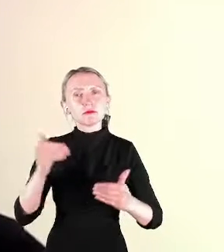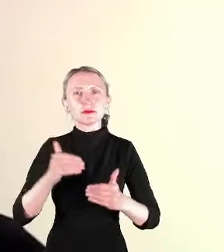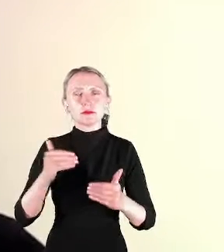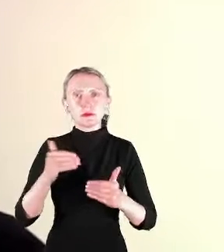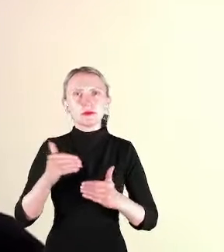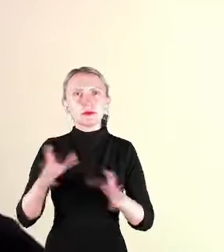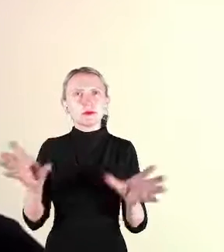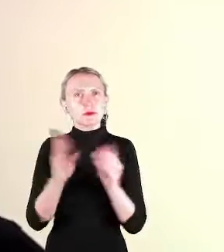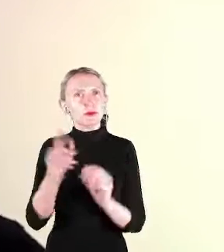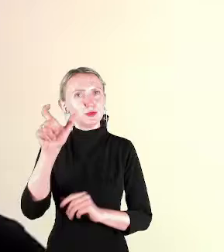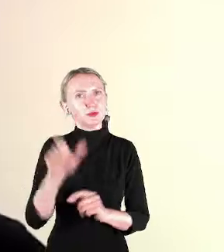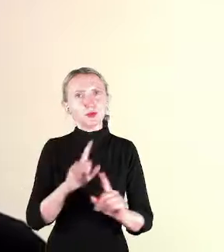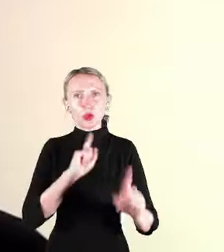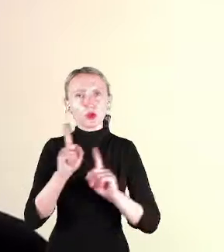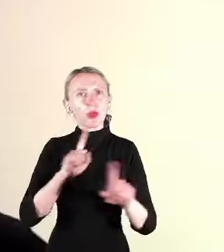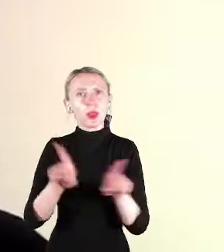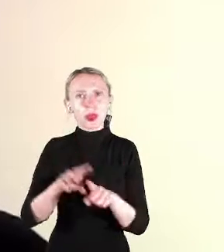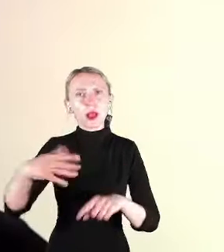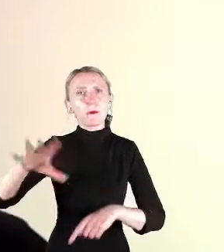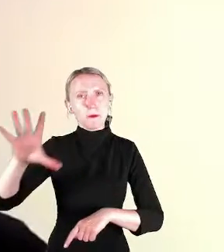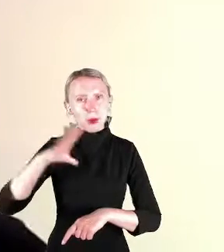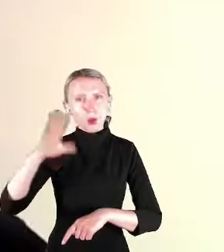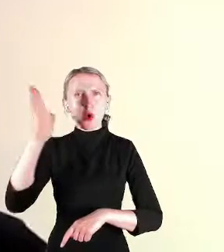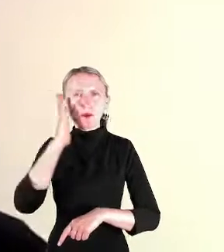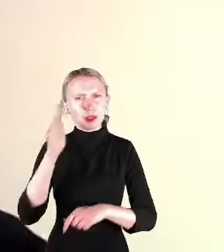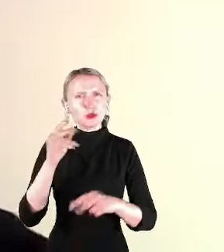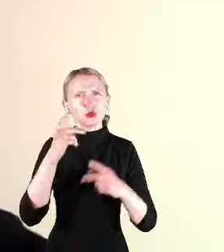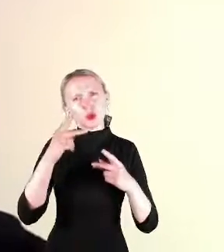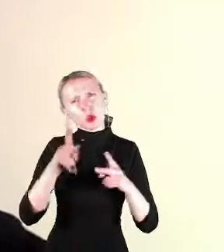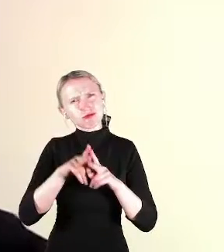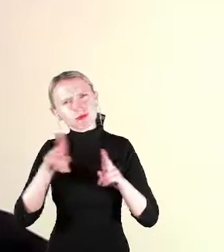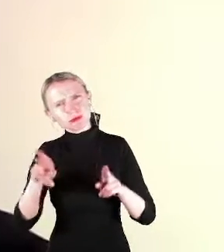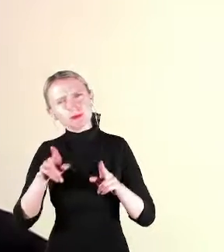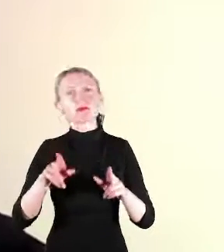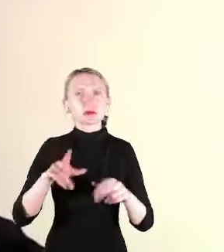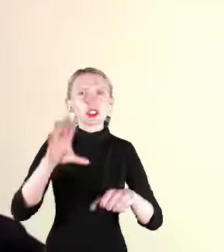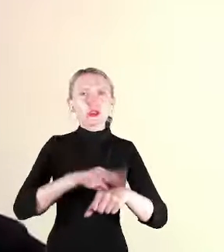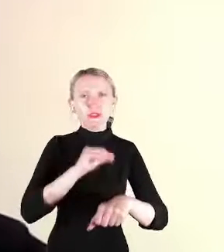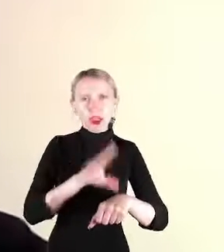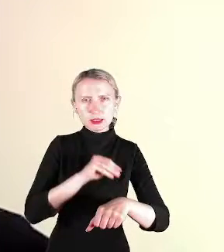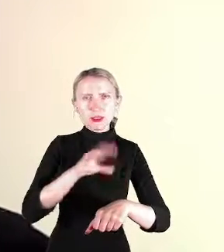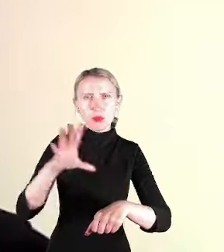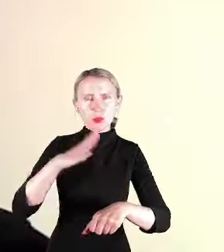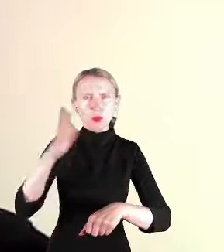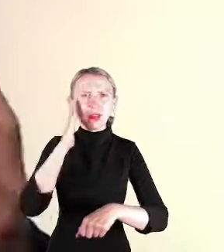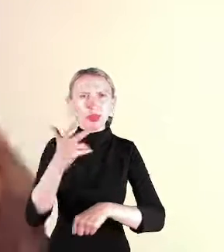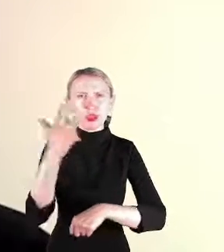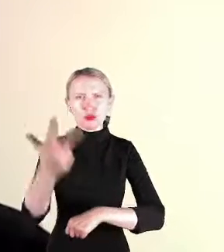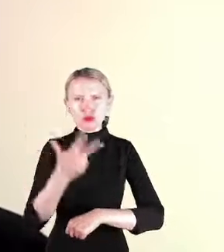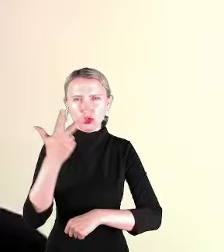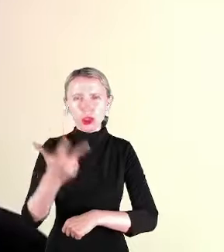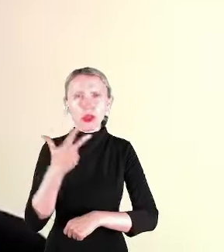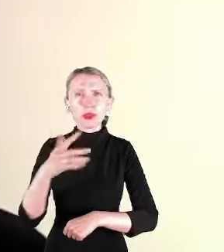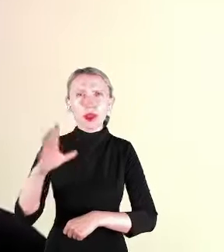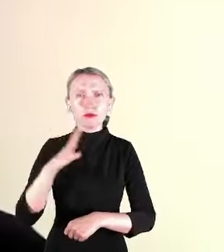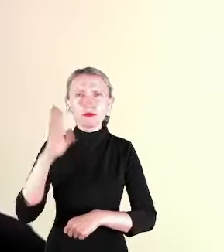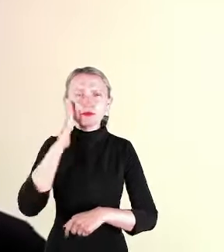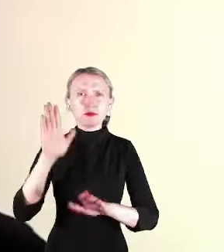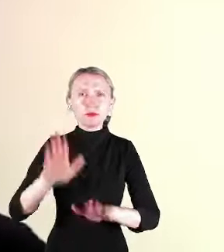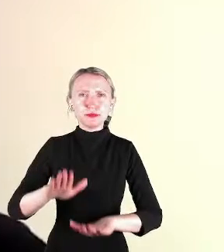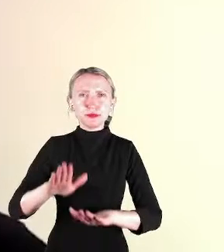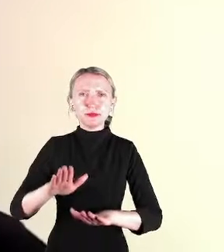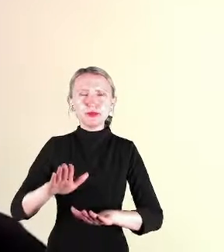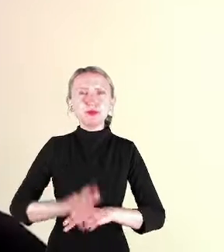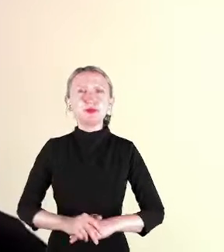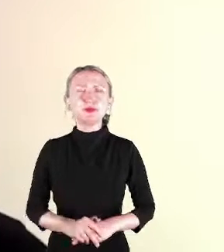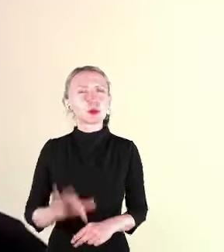also living in Sweden for a bit. It was 3 years that I was studying there and living there. And I need to say that I found Sweden a